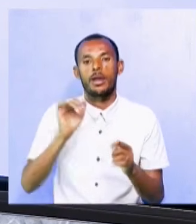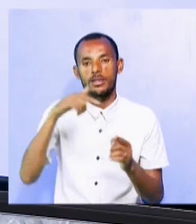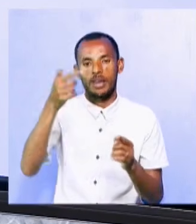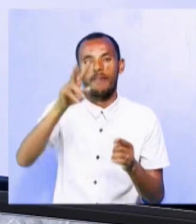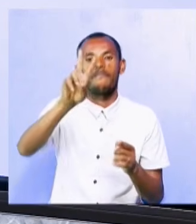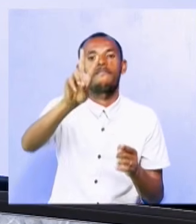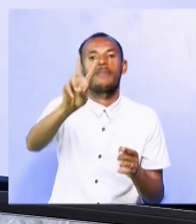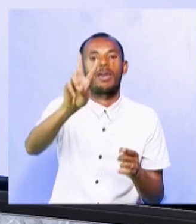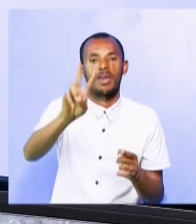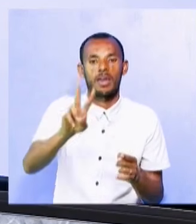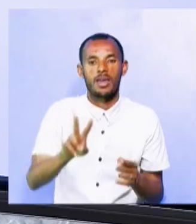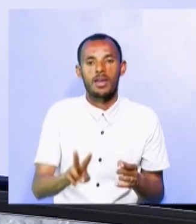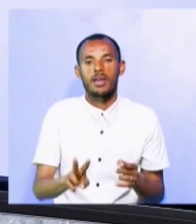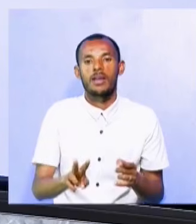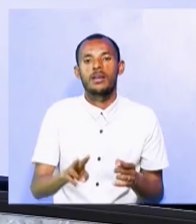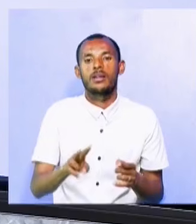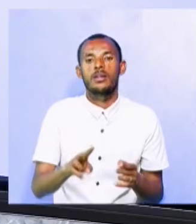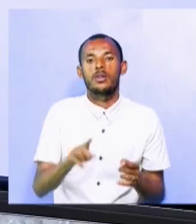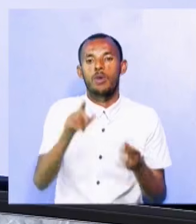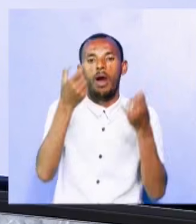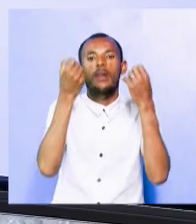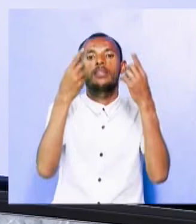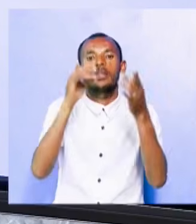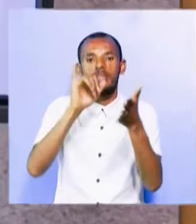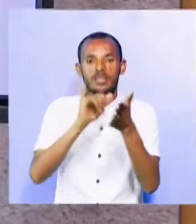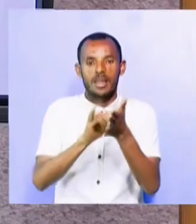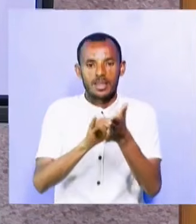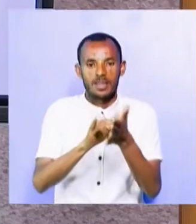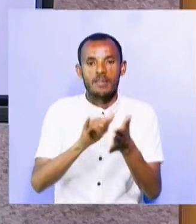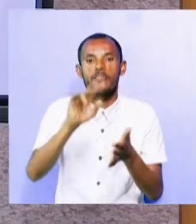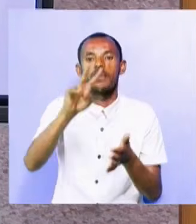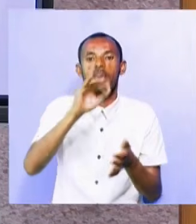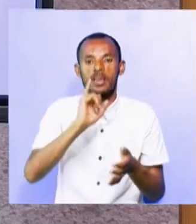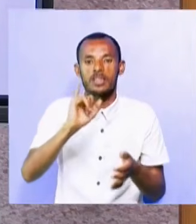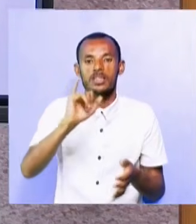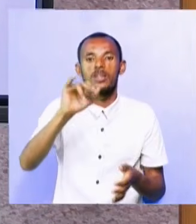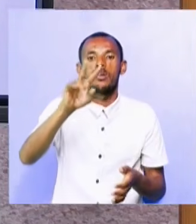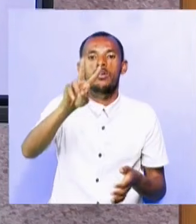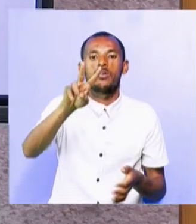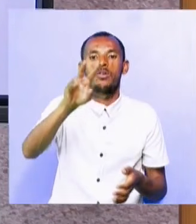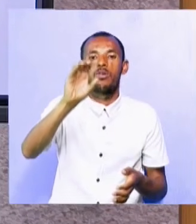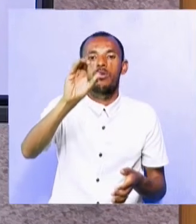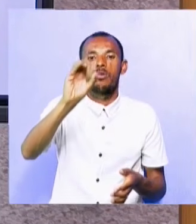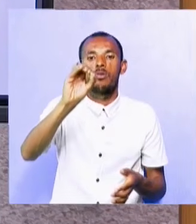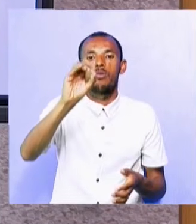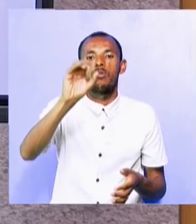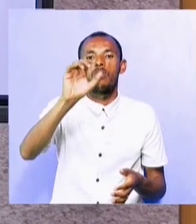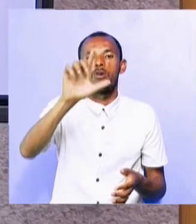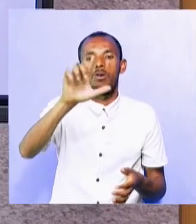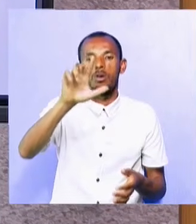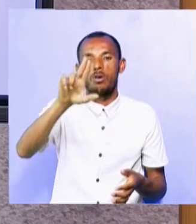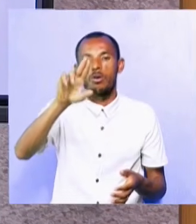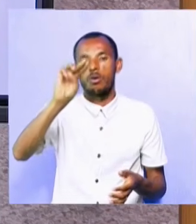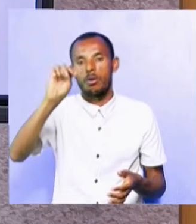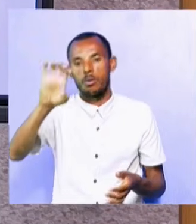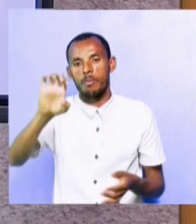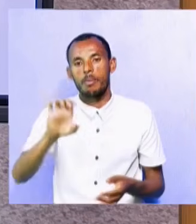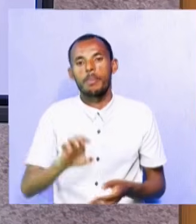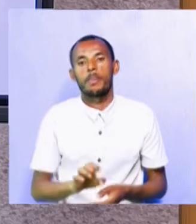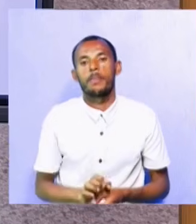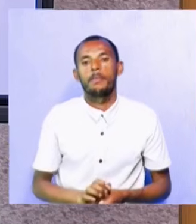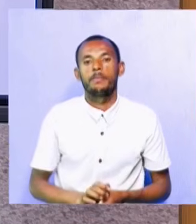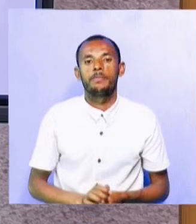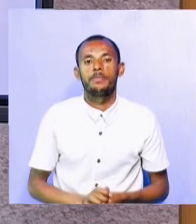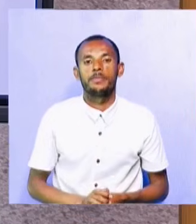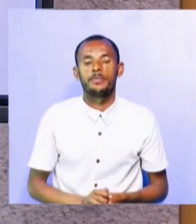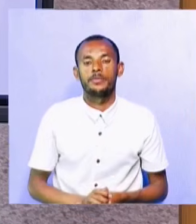V, by default you understand that V is a notation that I use to represent the